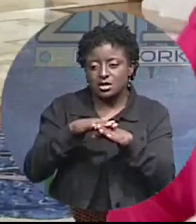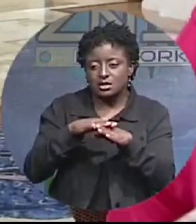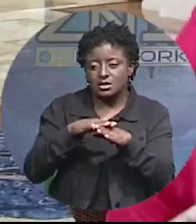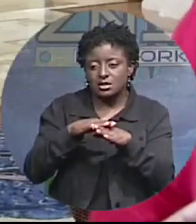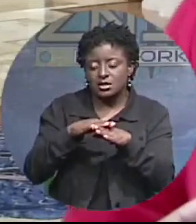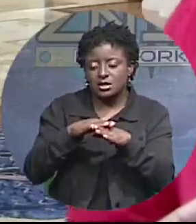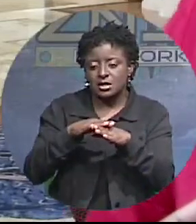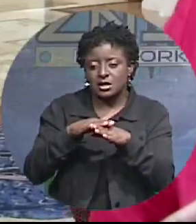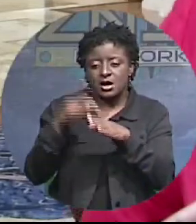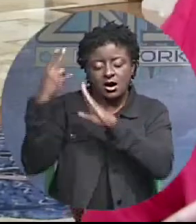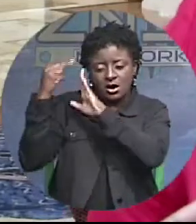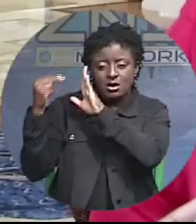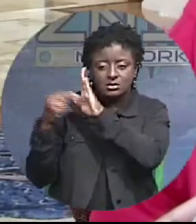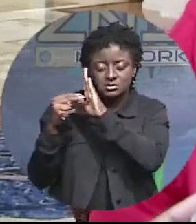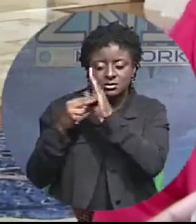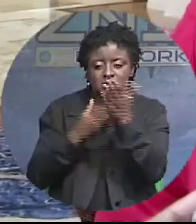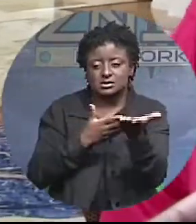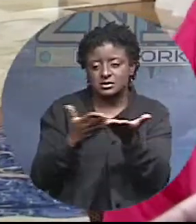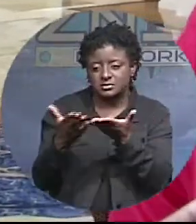specifically